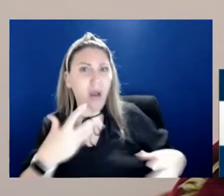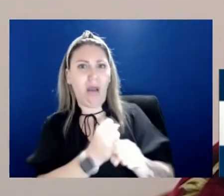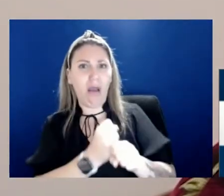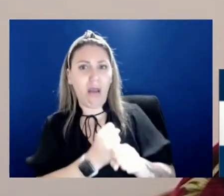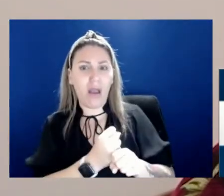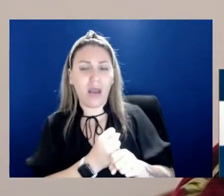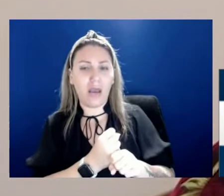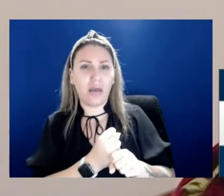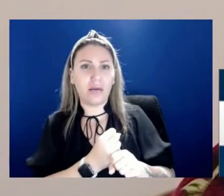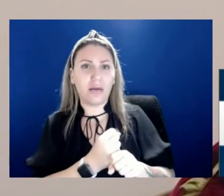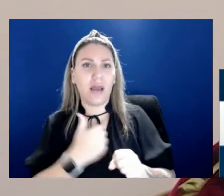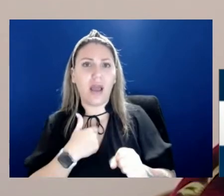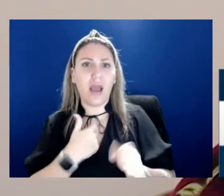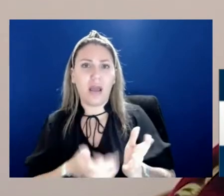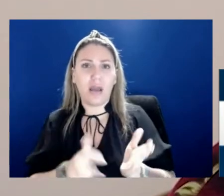I rose and immediately fell down.